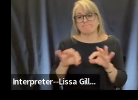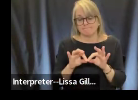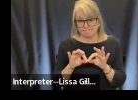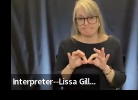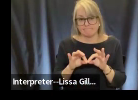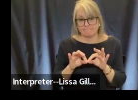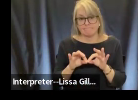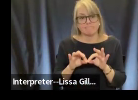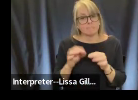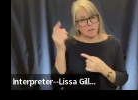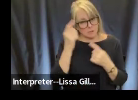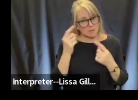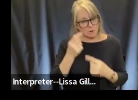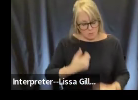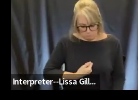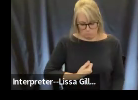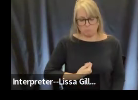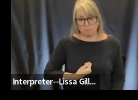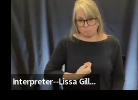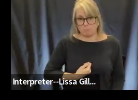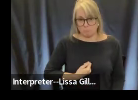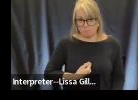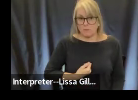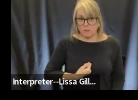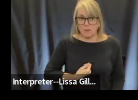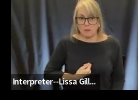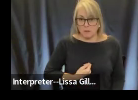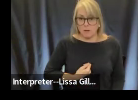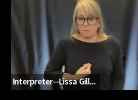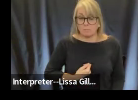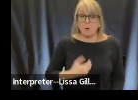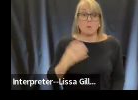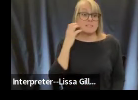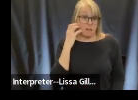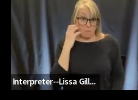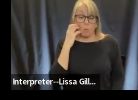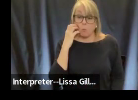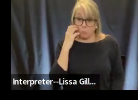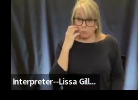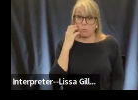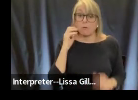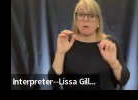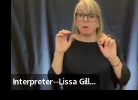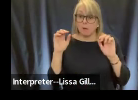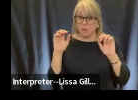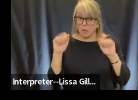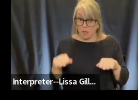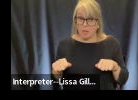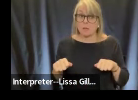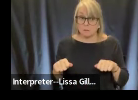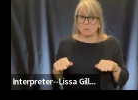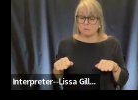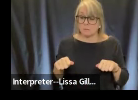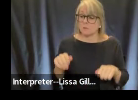having a fall alert device worn around your neck, or these days, cell phones have the ability to engage them by voice, having